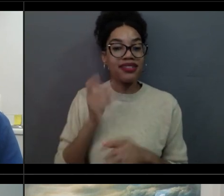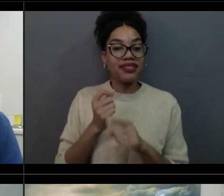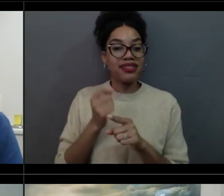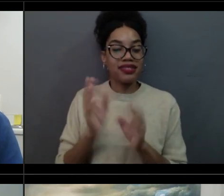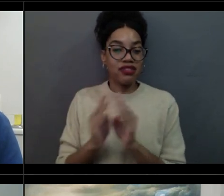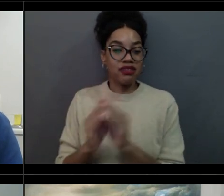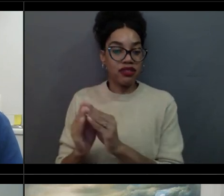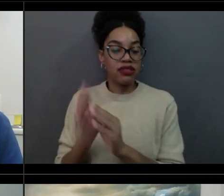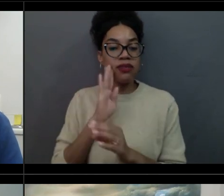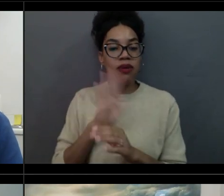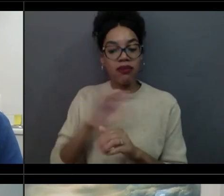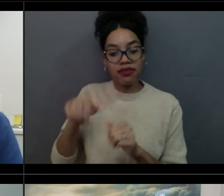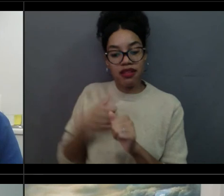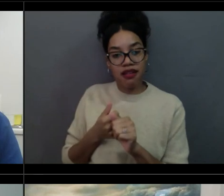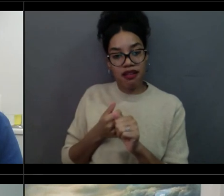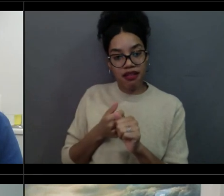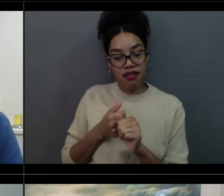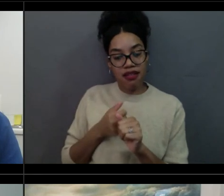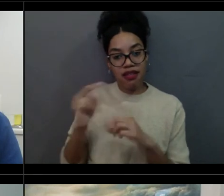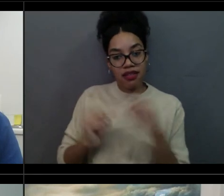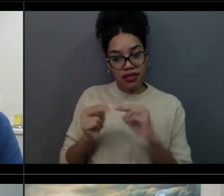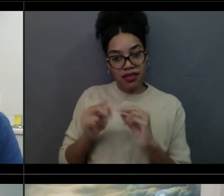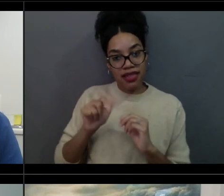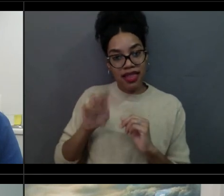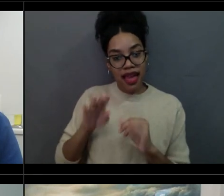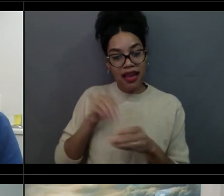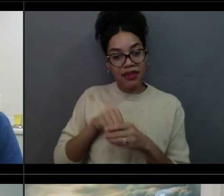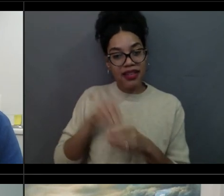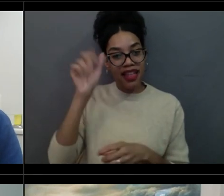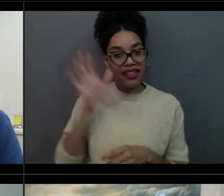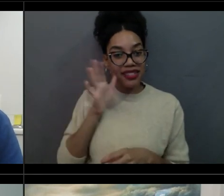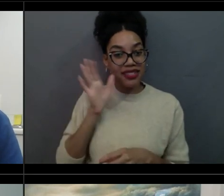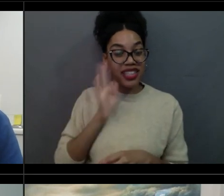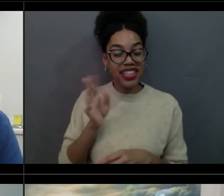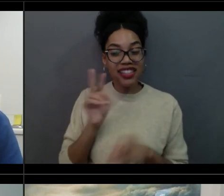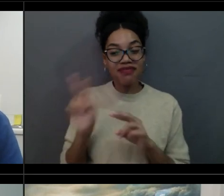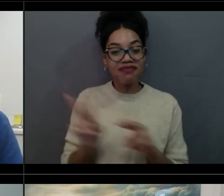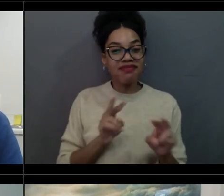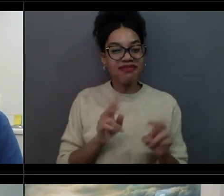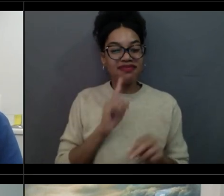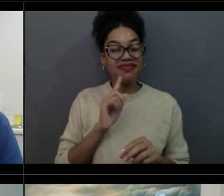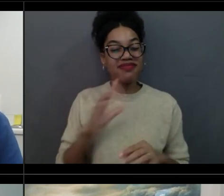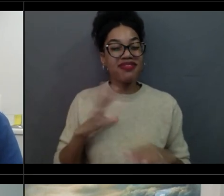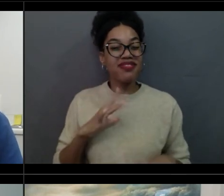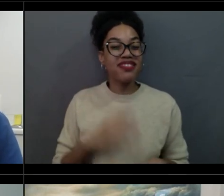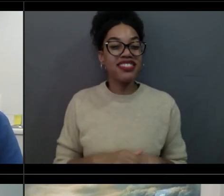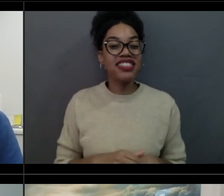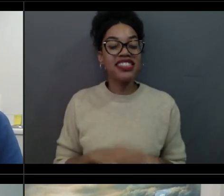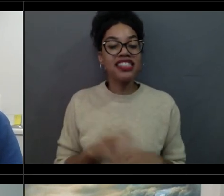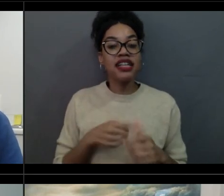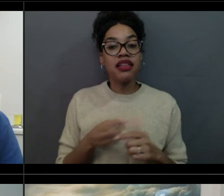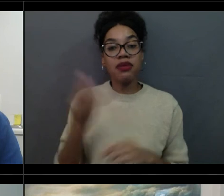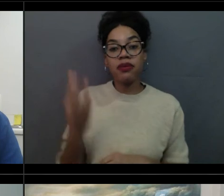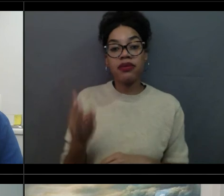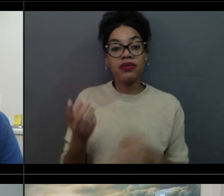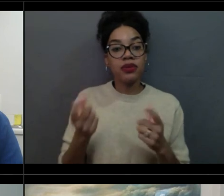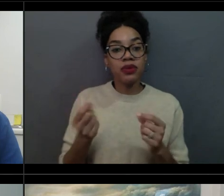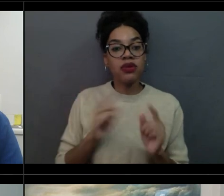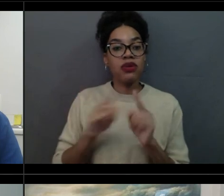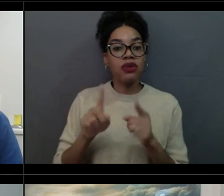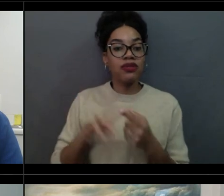scenes. Our open house will be at the Kodiak Lab in Alaska. So that's going to be really, really cool. And then on Wednesday, we're going to the